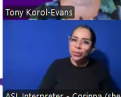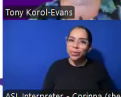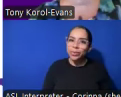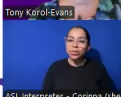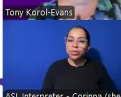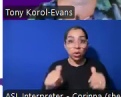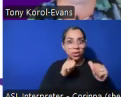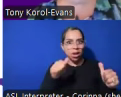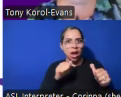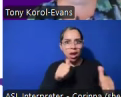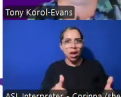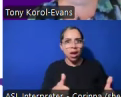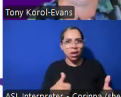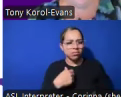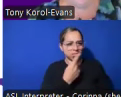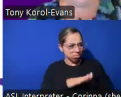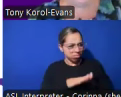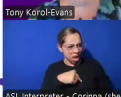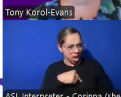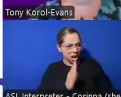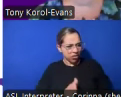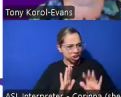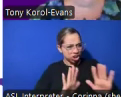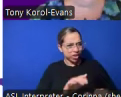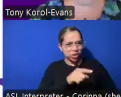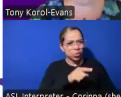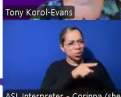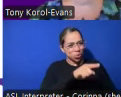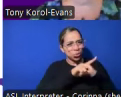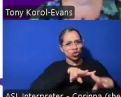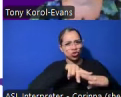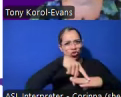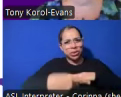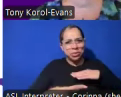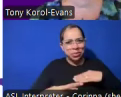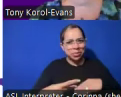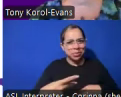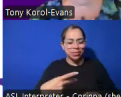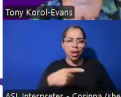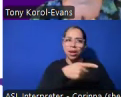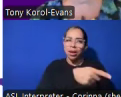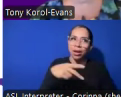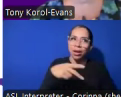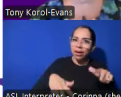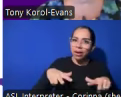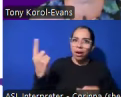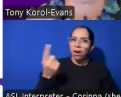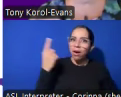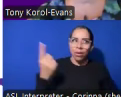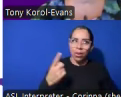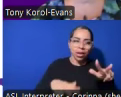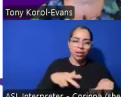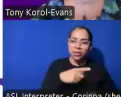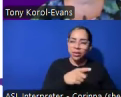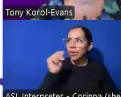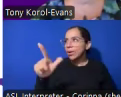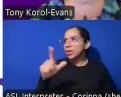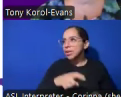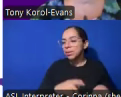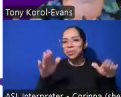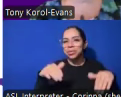all. I didn't shove you. You tripped. You're such a klutz. You do that all the time, right? That's